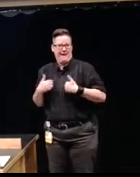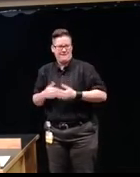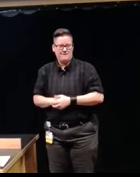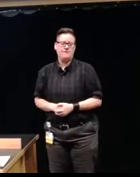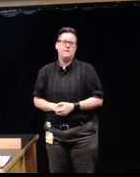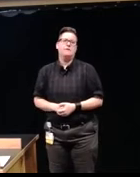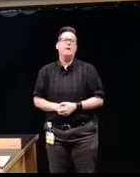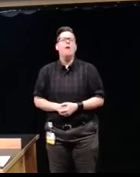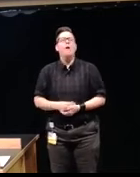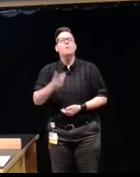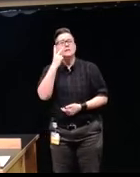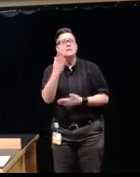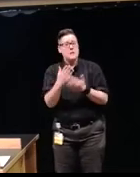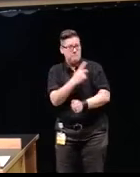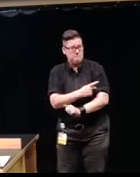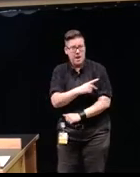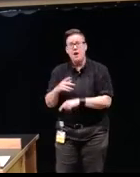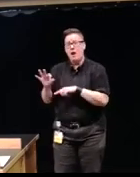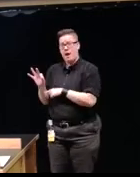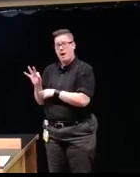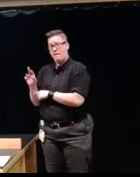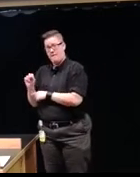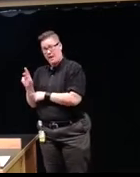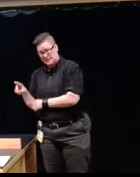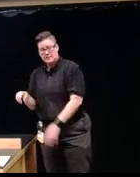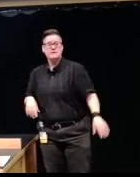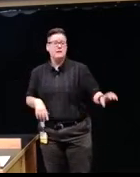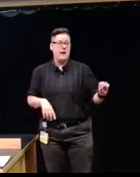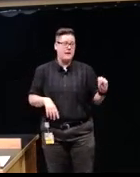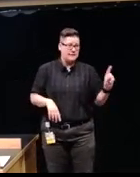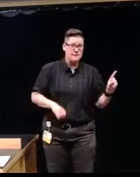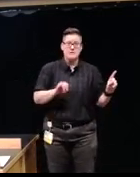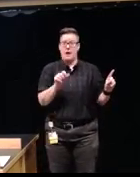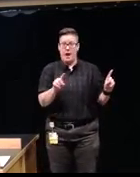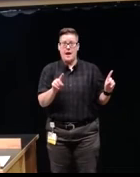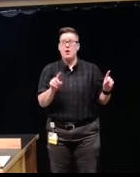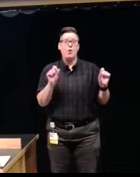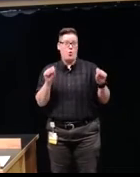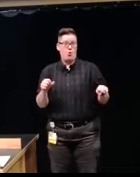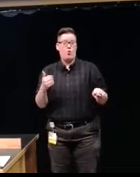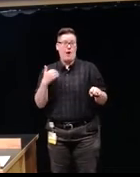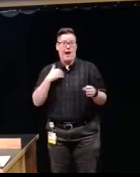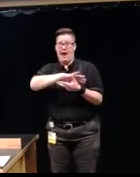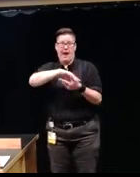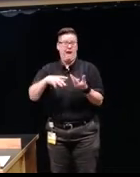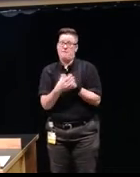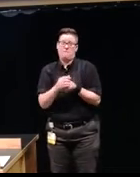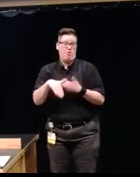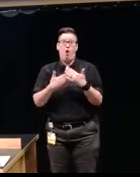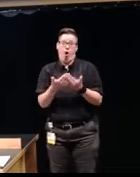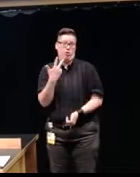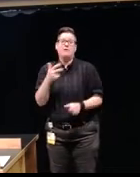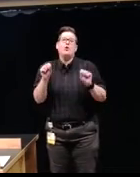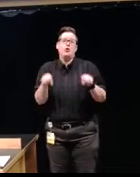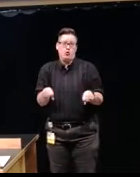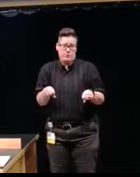certainly see patients with FND, somatic symptom disorder, and illness anxiety disorder all intersecting, and